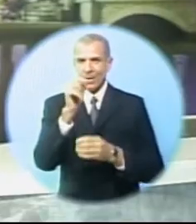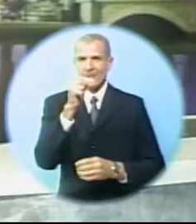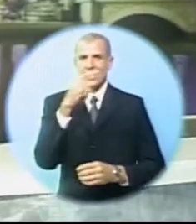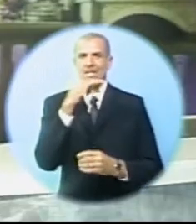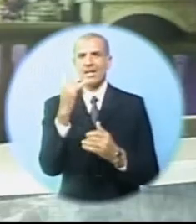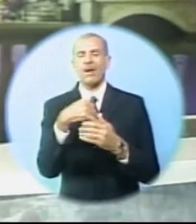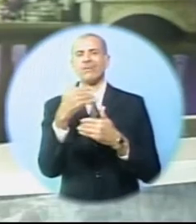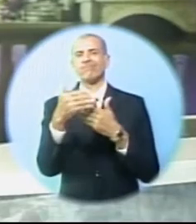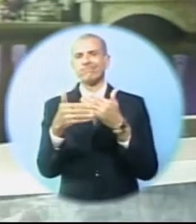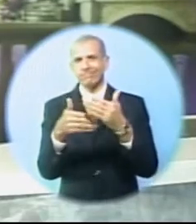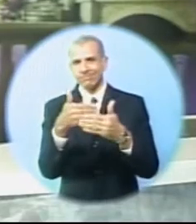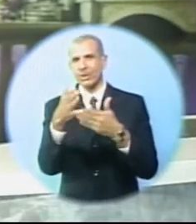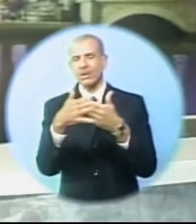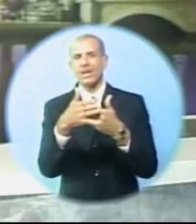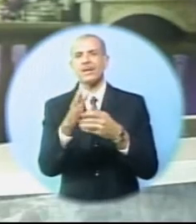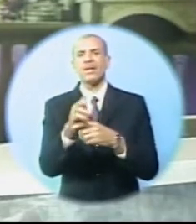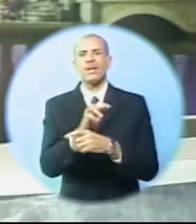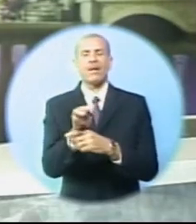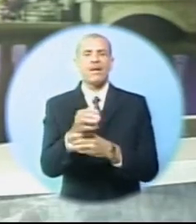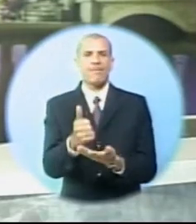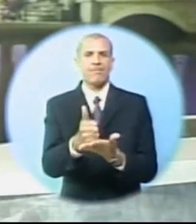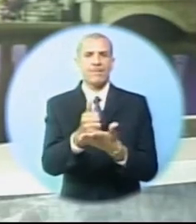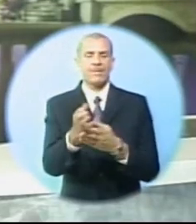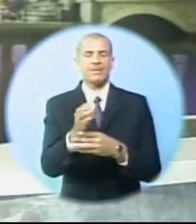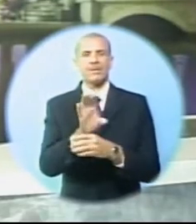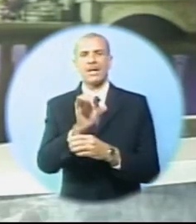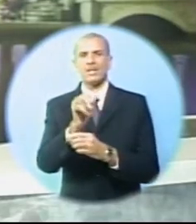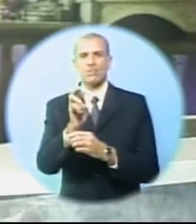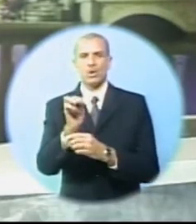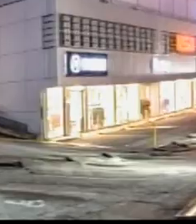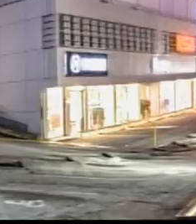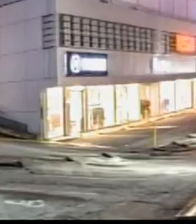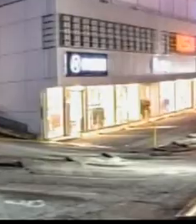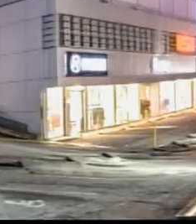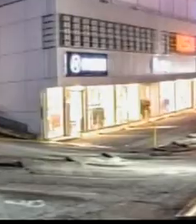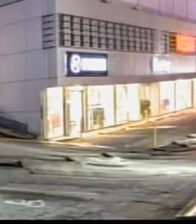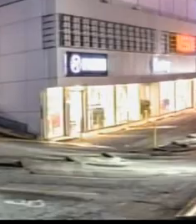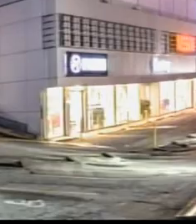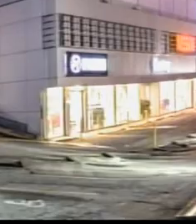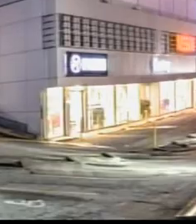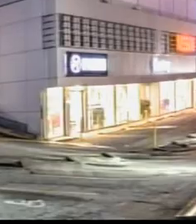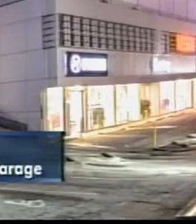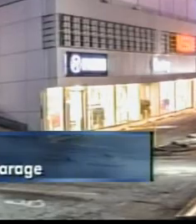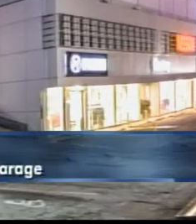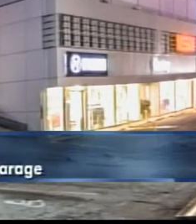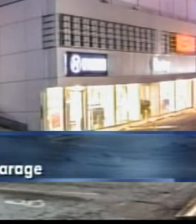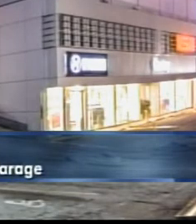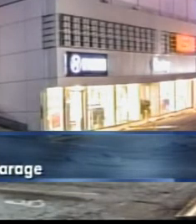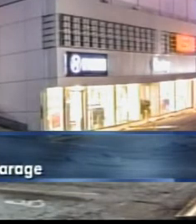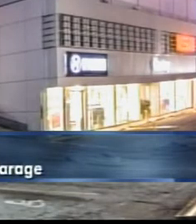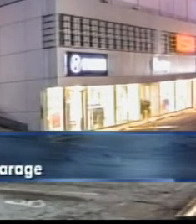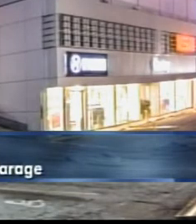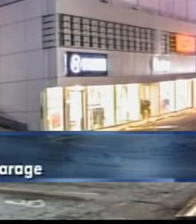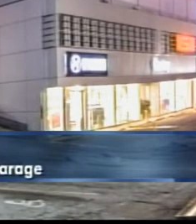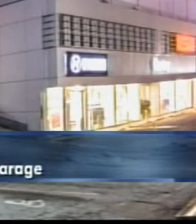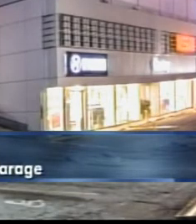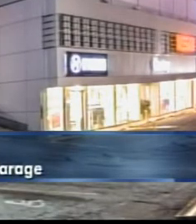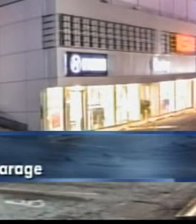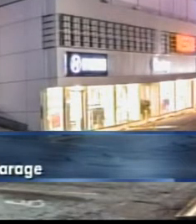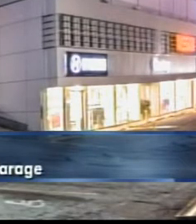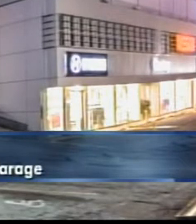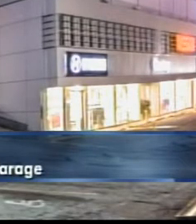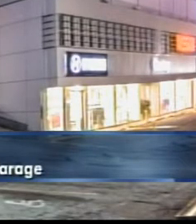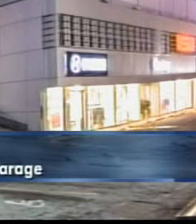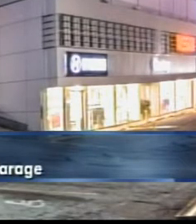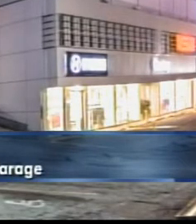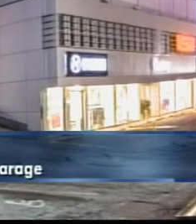now in the process of reaching out to its customers. We are trying to contact the customers to see if they still have the vehicles based on the records